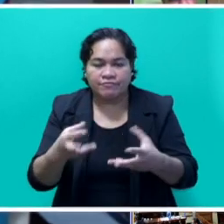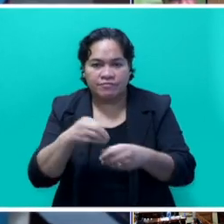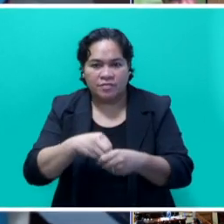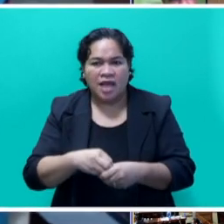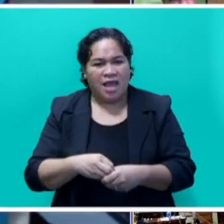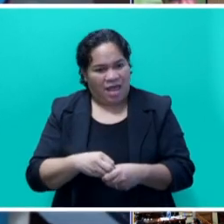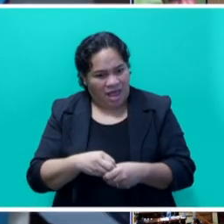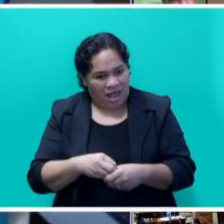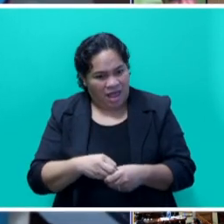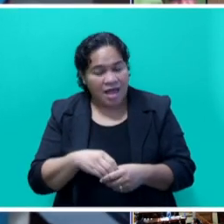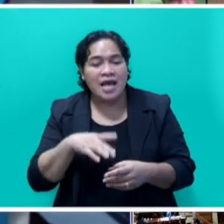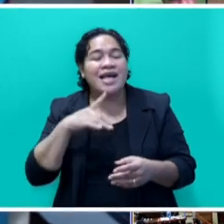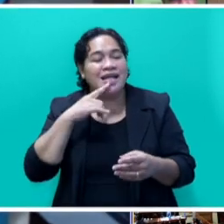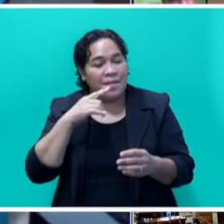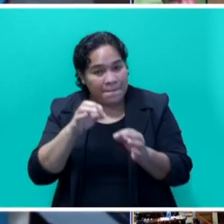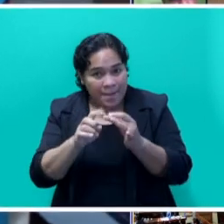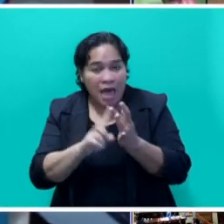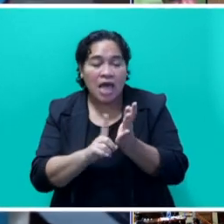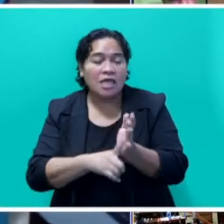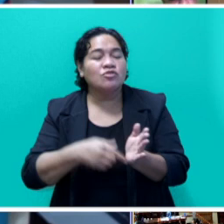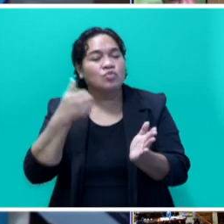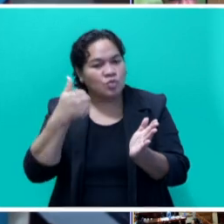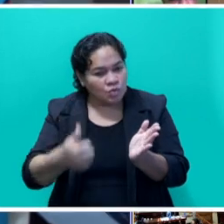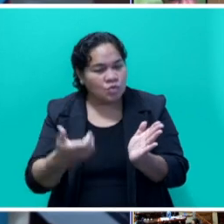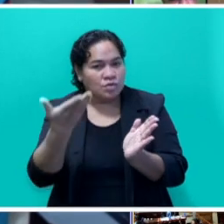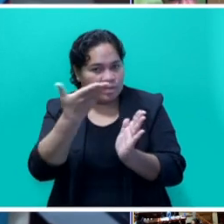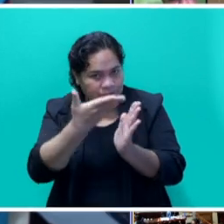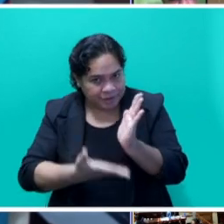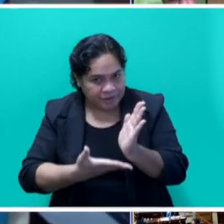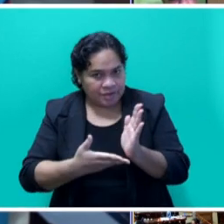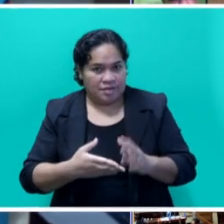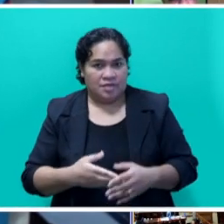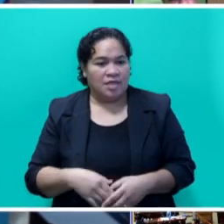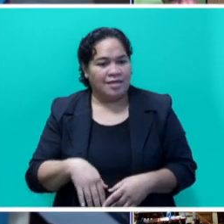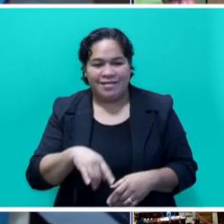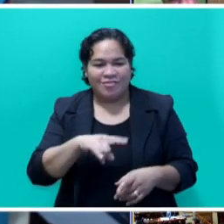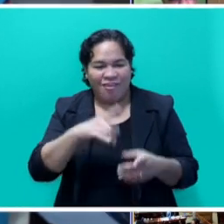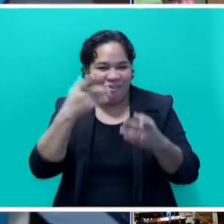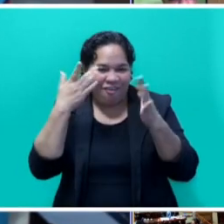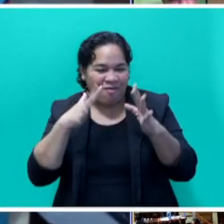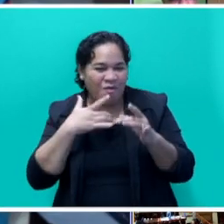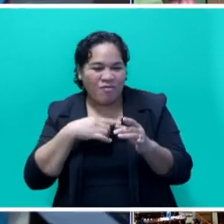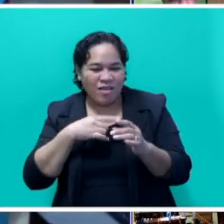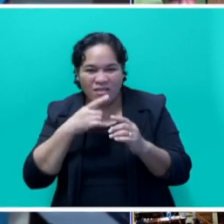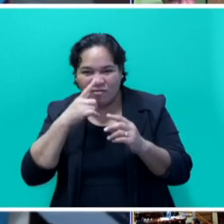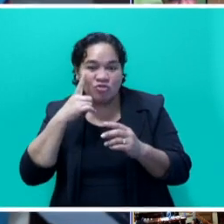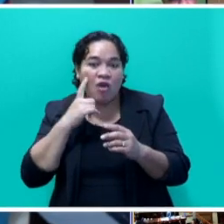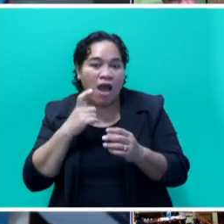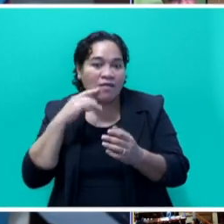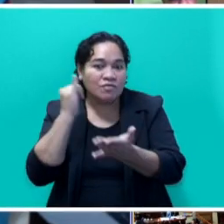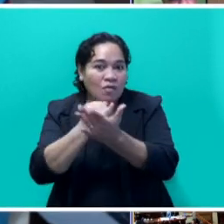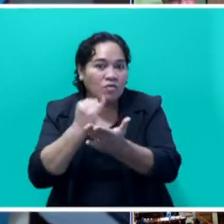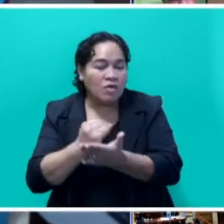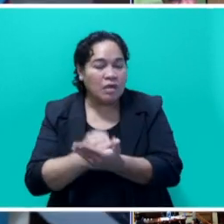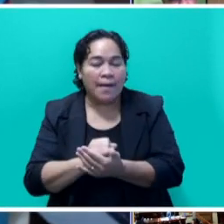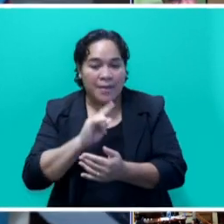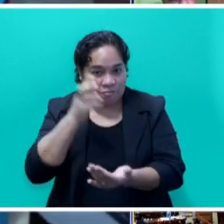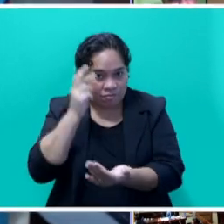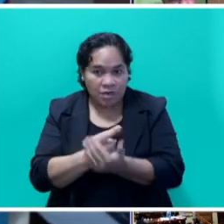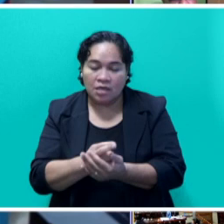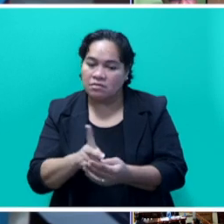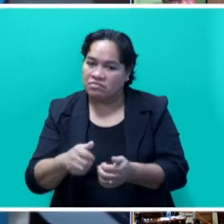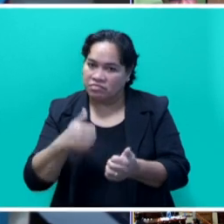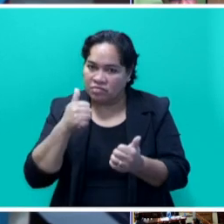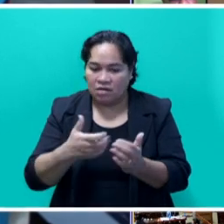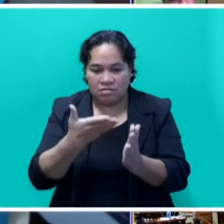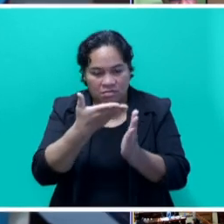and that they have no reason to oppose it on substance. They know that. and some of their members have even said so in public and in